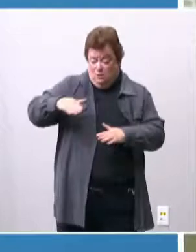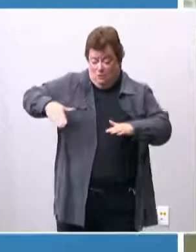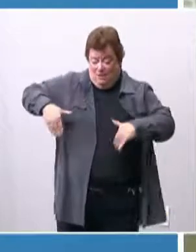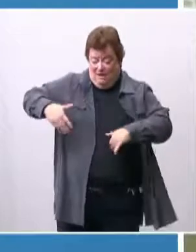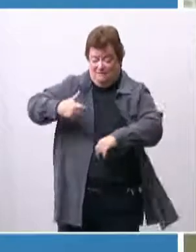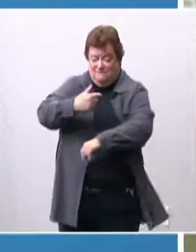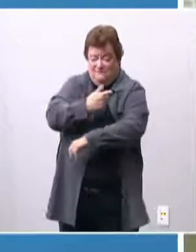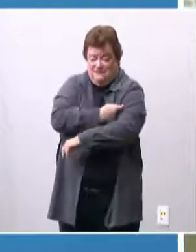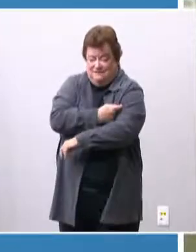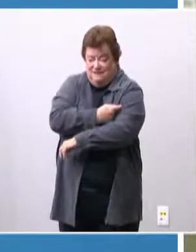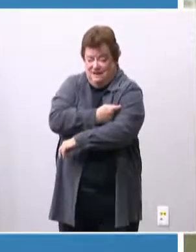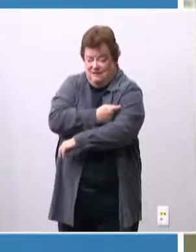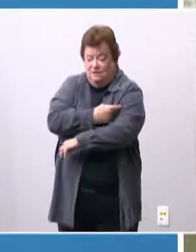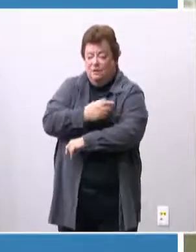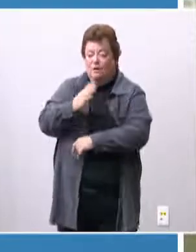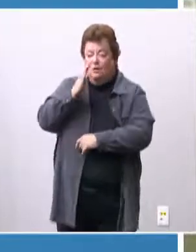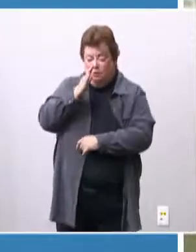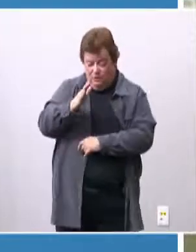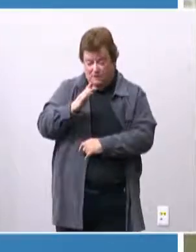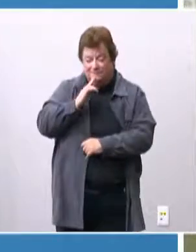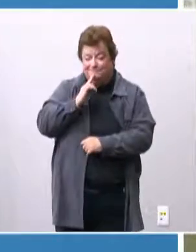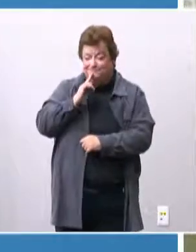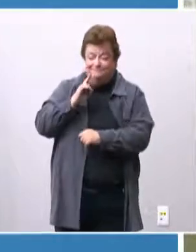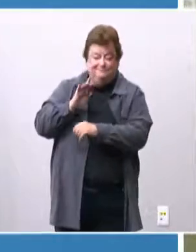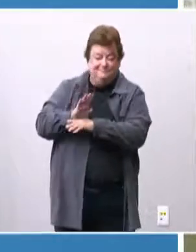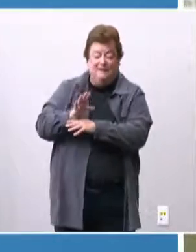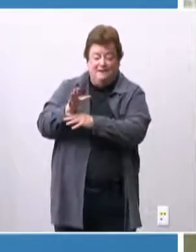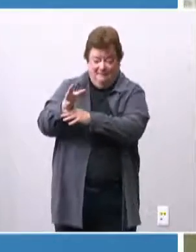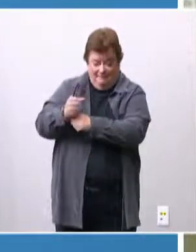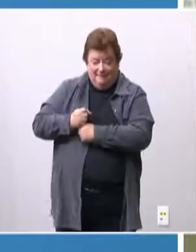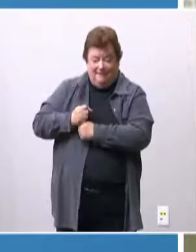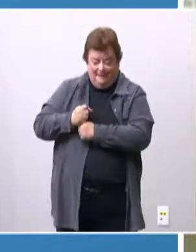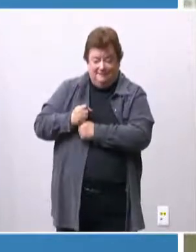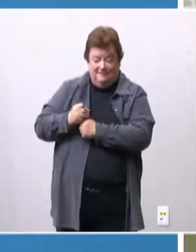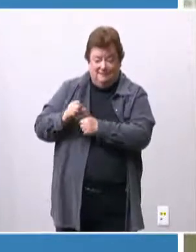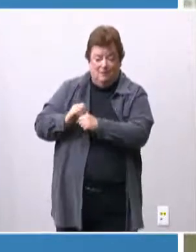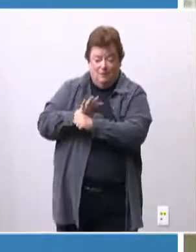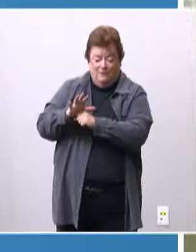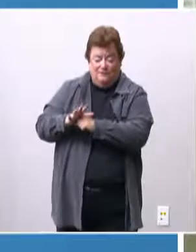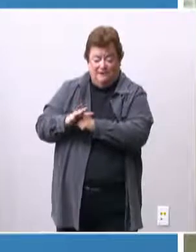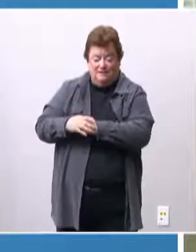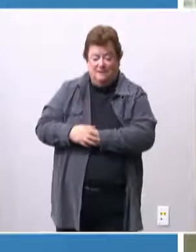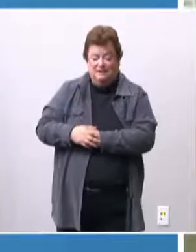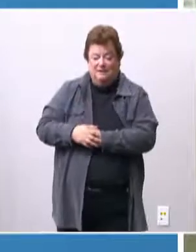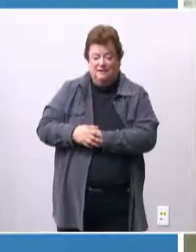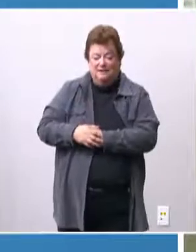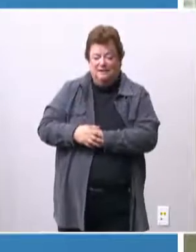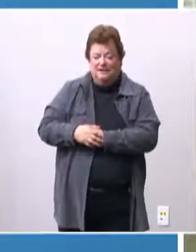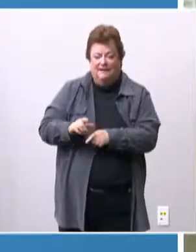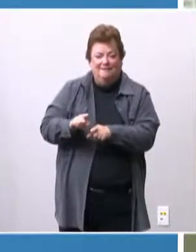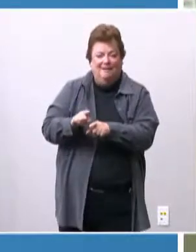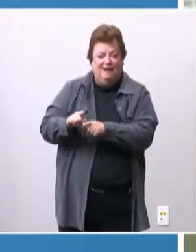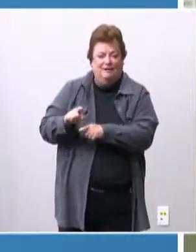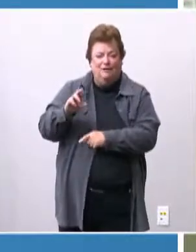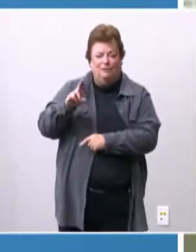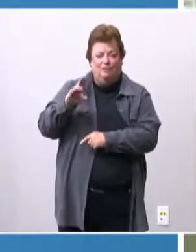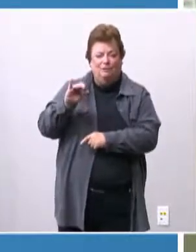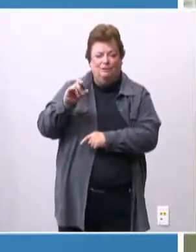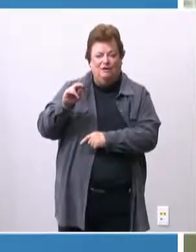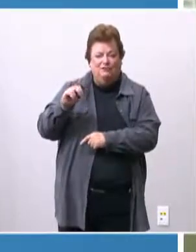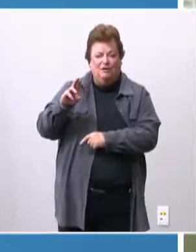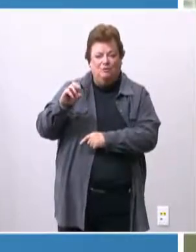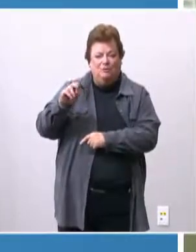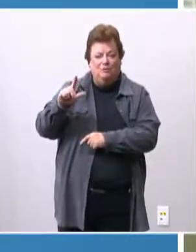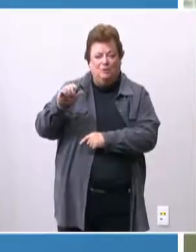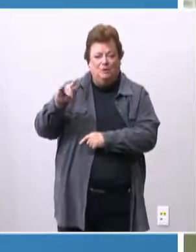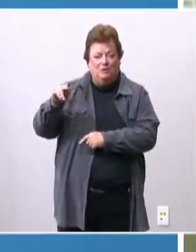in time are going to get this if you're not vaccinated. And it's Russian roulette. I've got